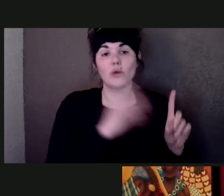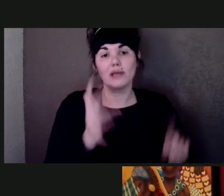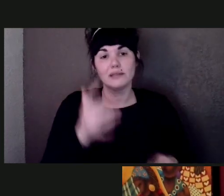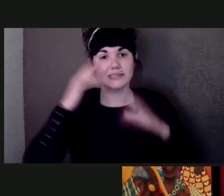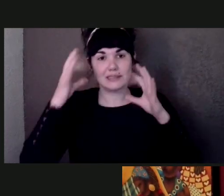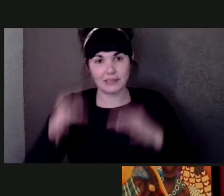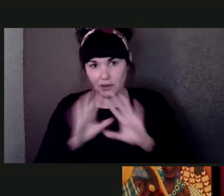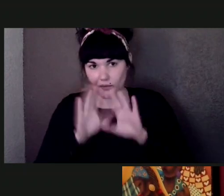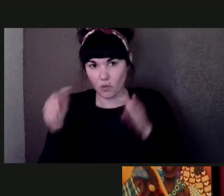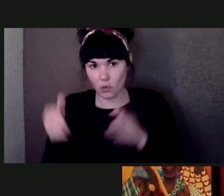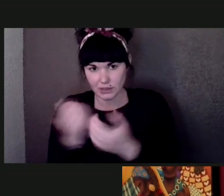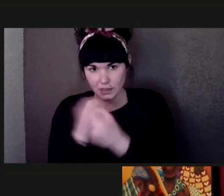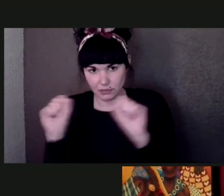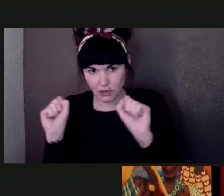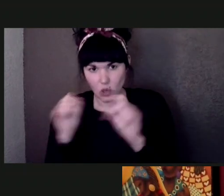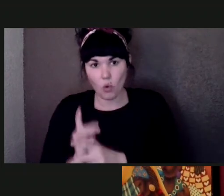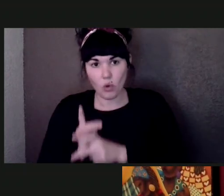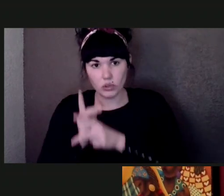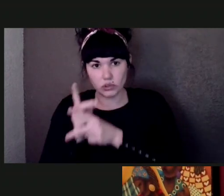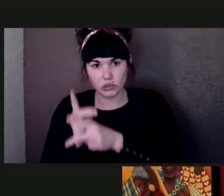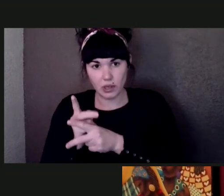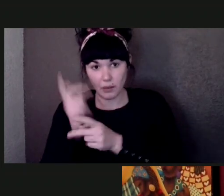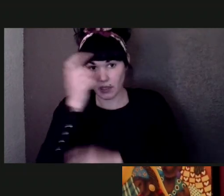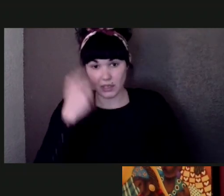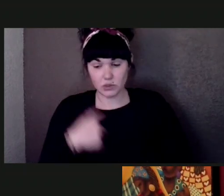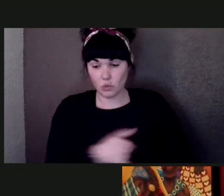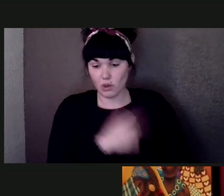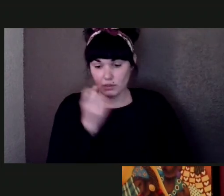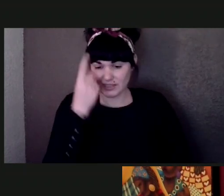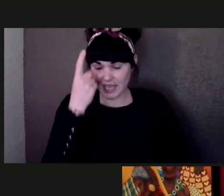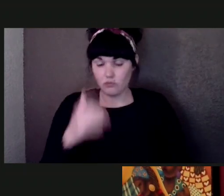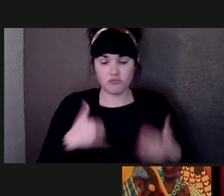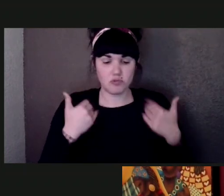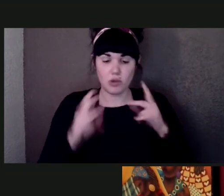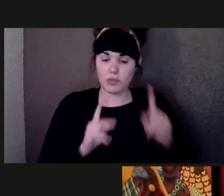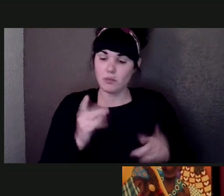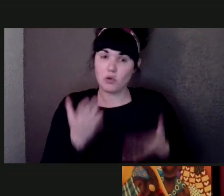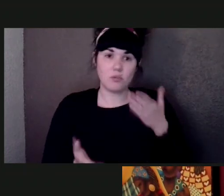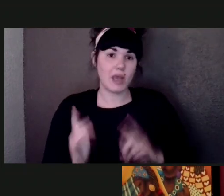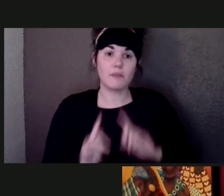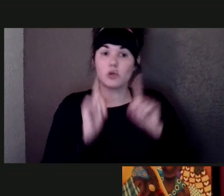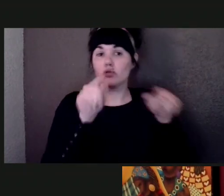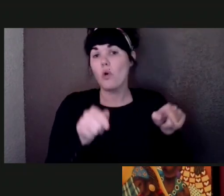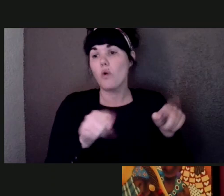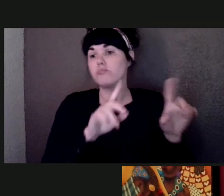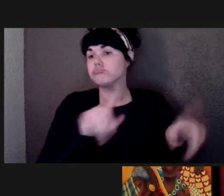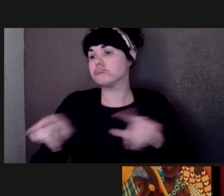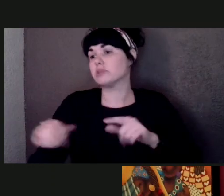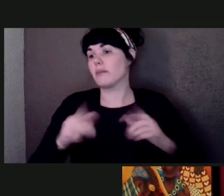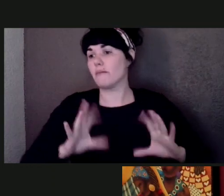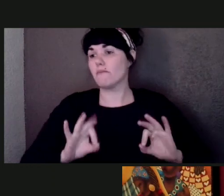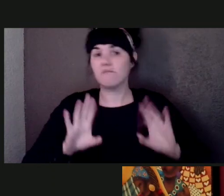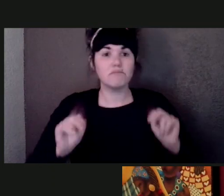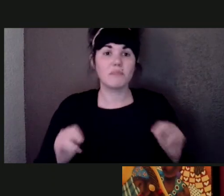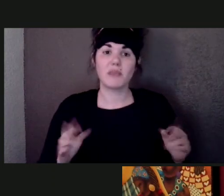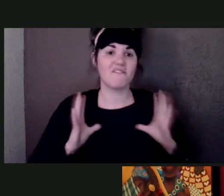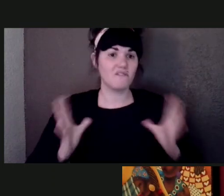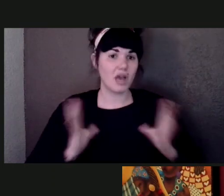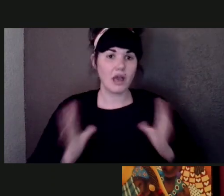of, um, these youth may go out and be fine, but, we never know who they're going home to. And some of them go home to grandparents